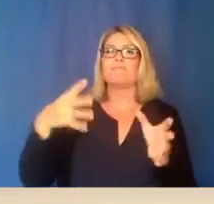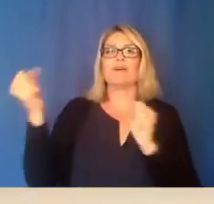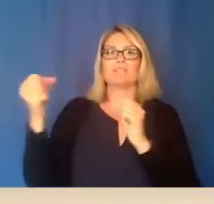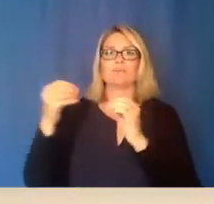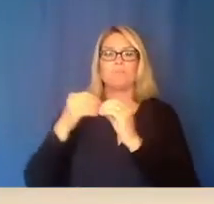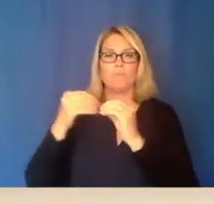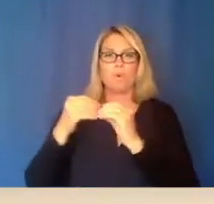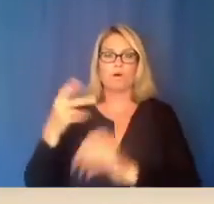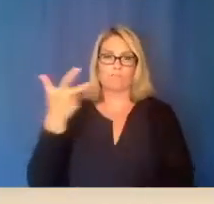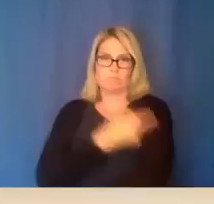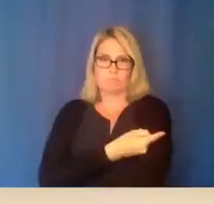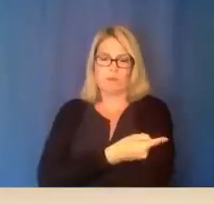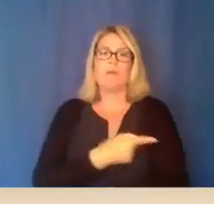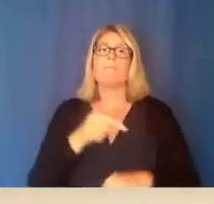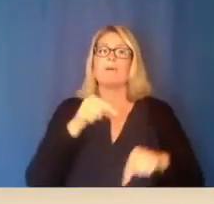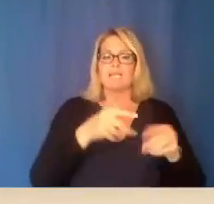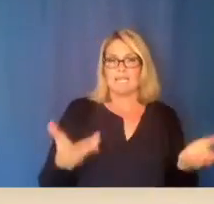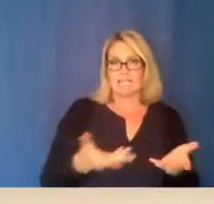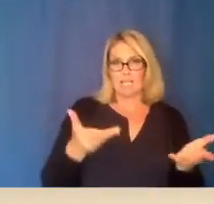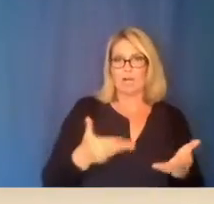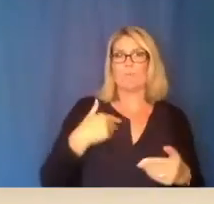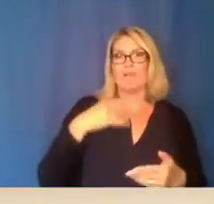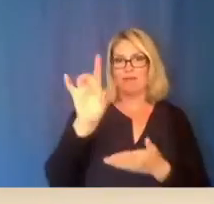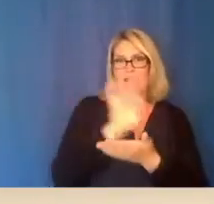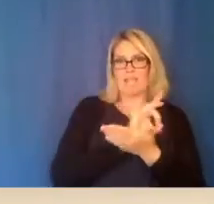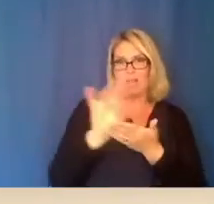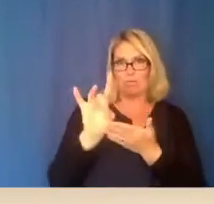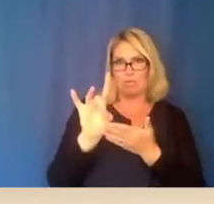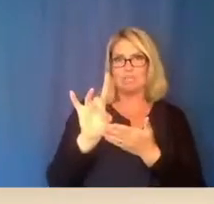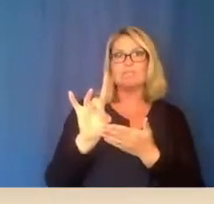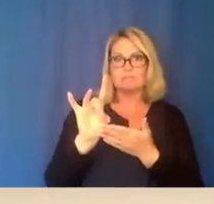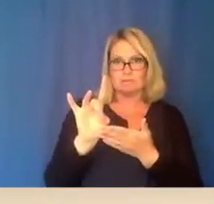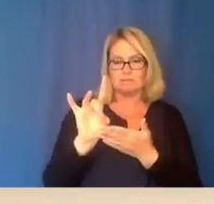that is certainly happening here with informed consent, but